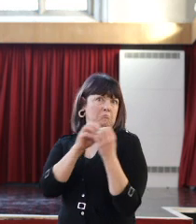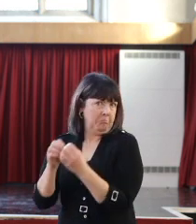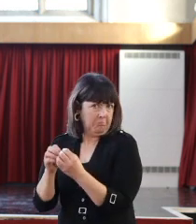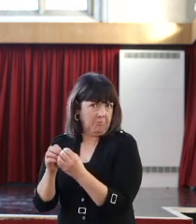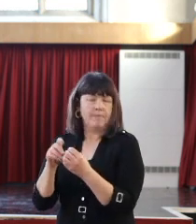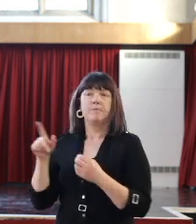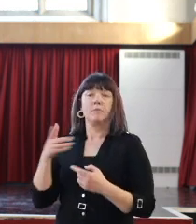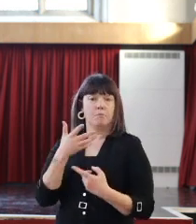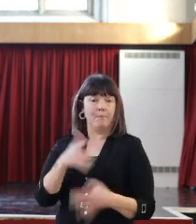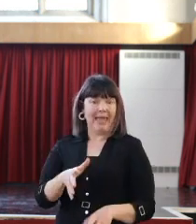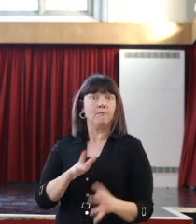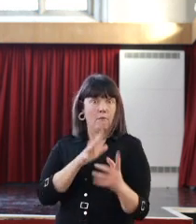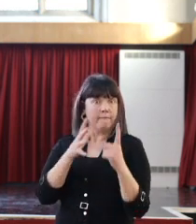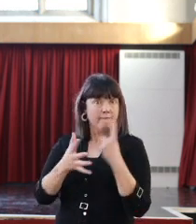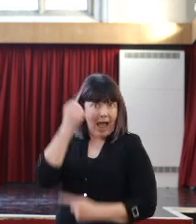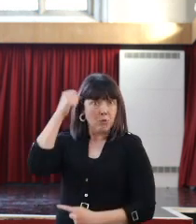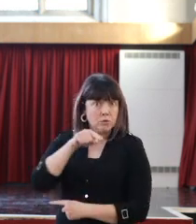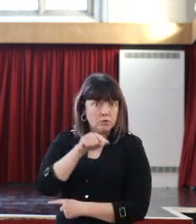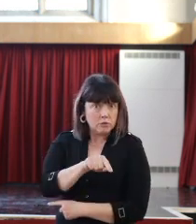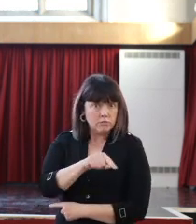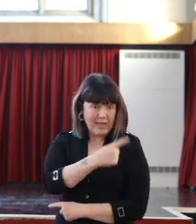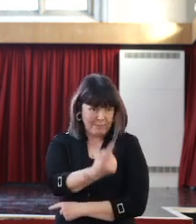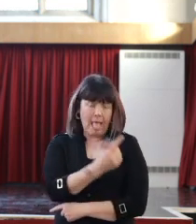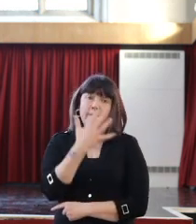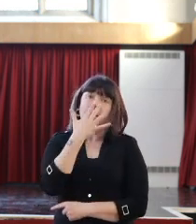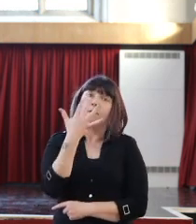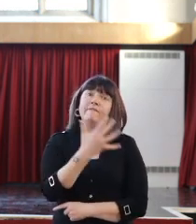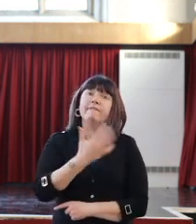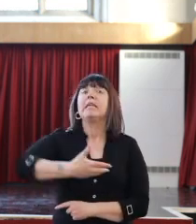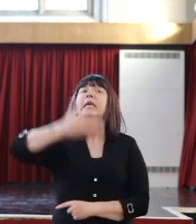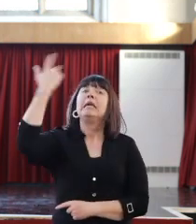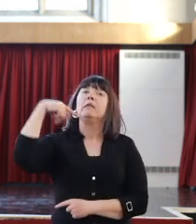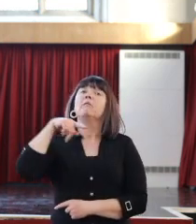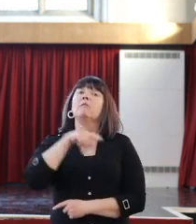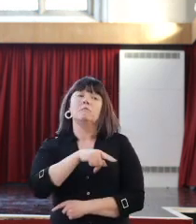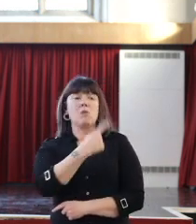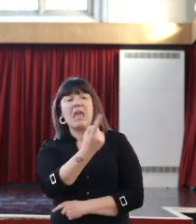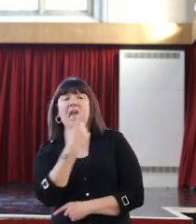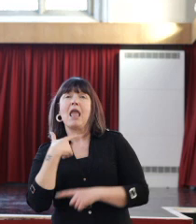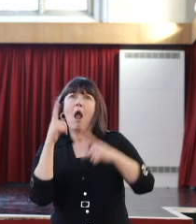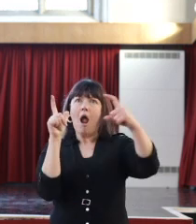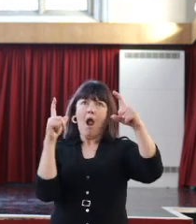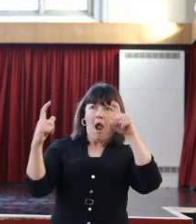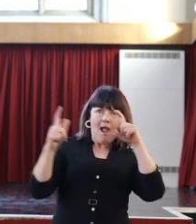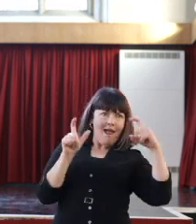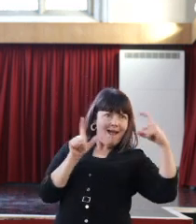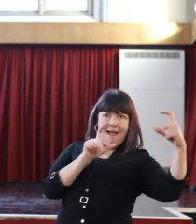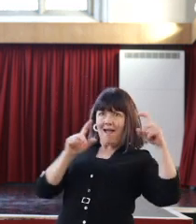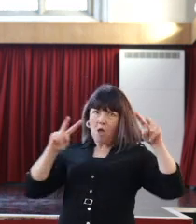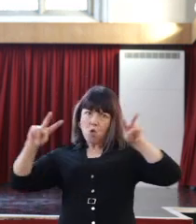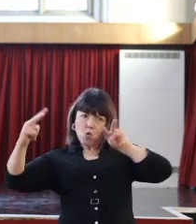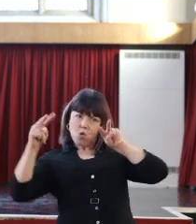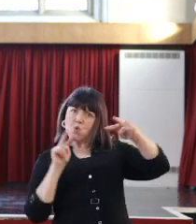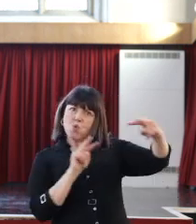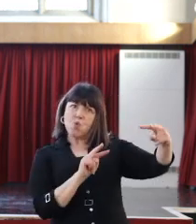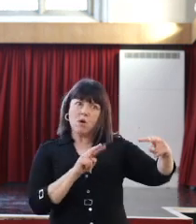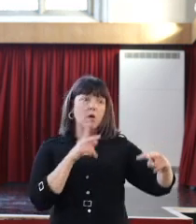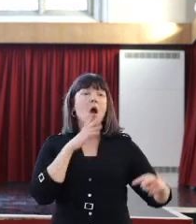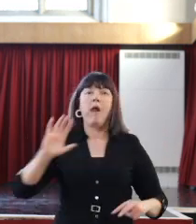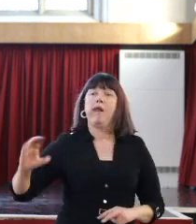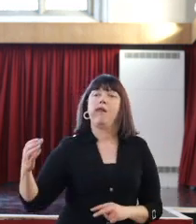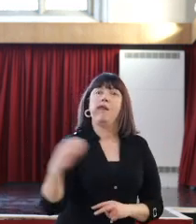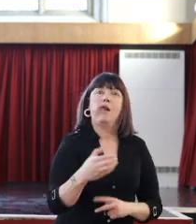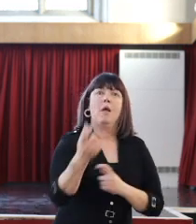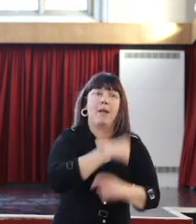15 years old. He had a YouTube channel where he was putting up all of his cool visual effects shots. And we hired him as an intern, pulled him over